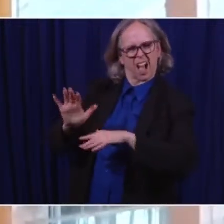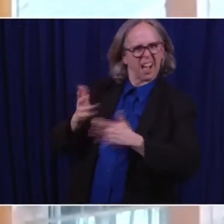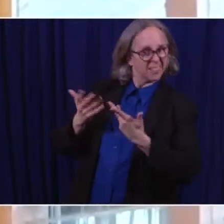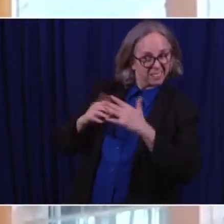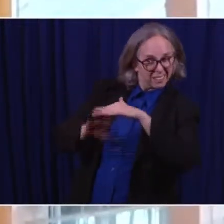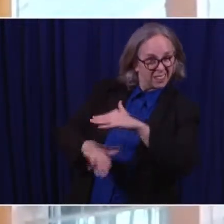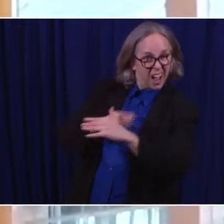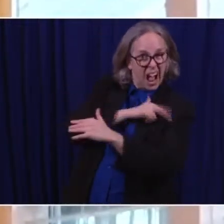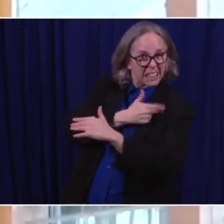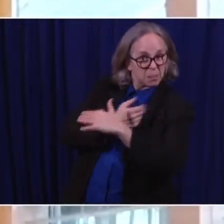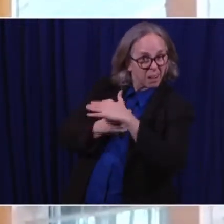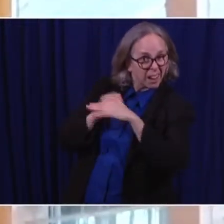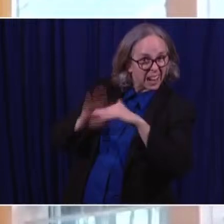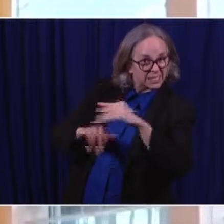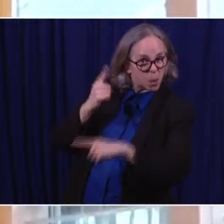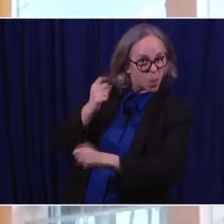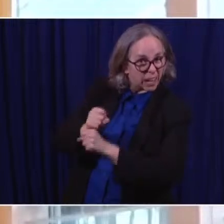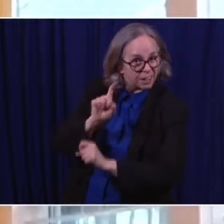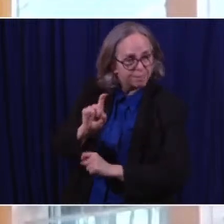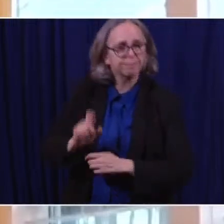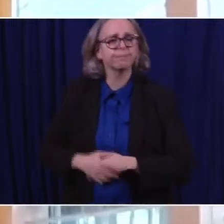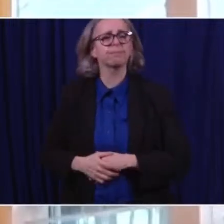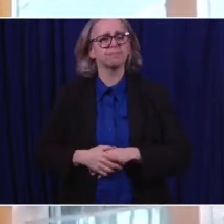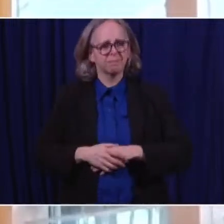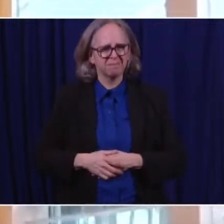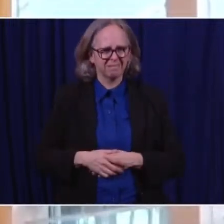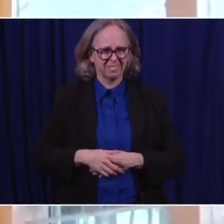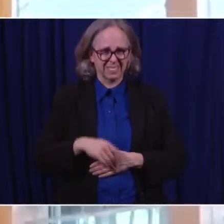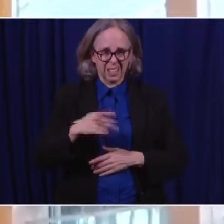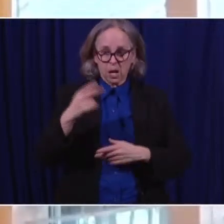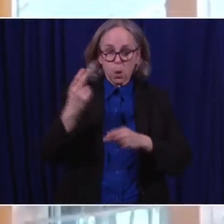using medical diagnoses as a basis for